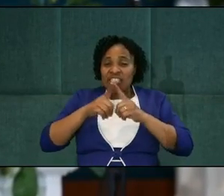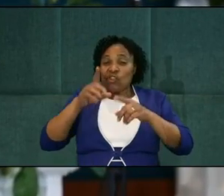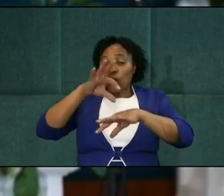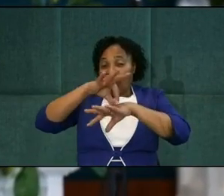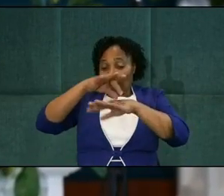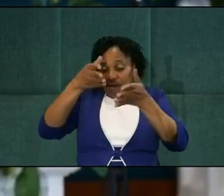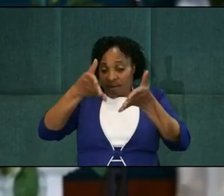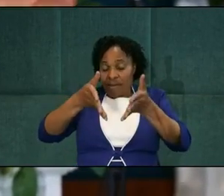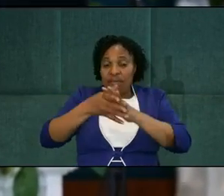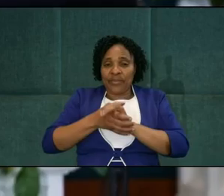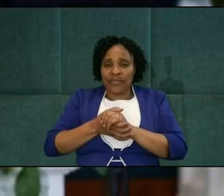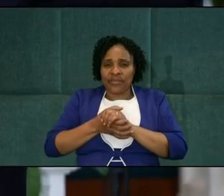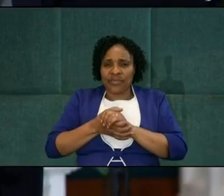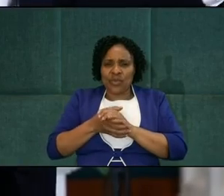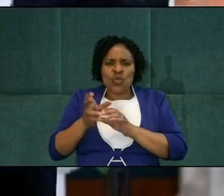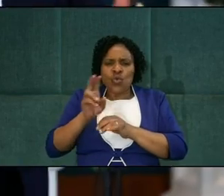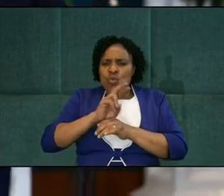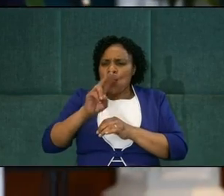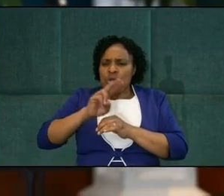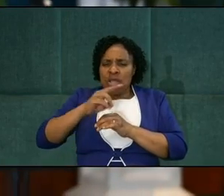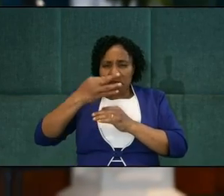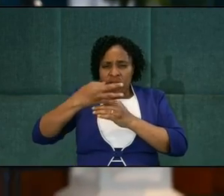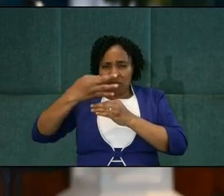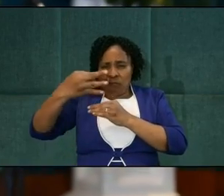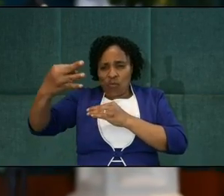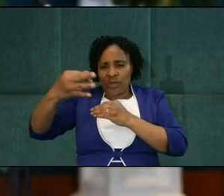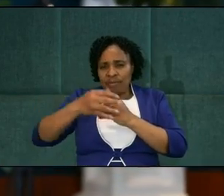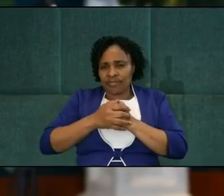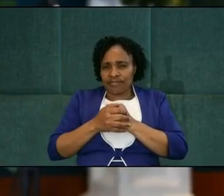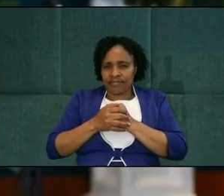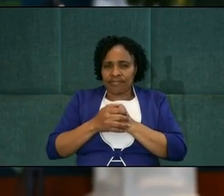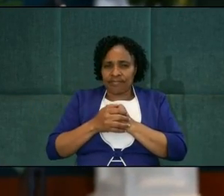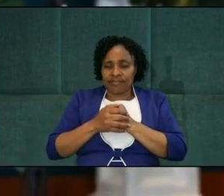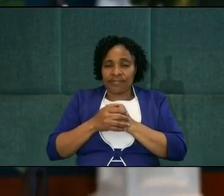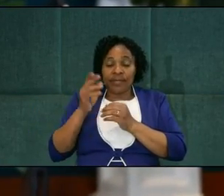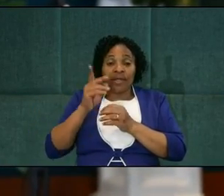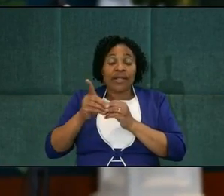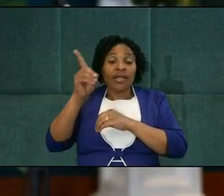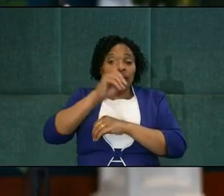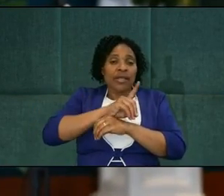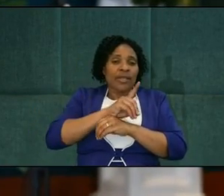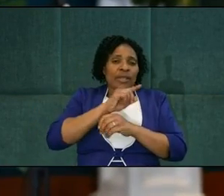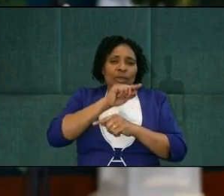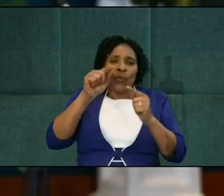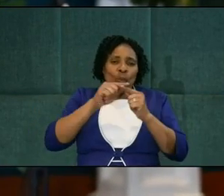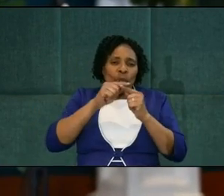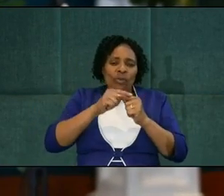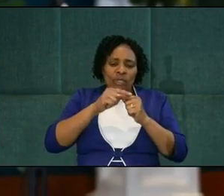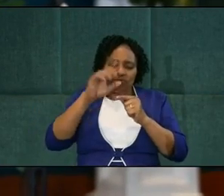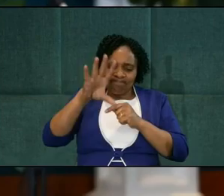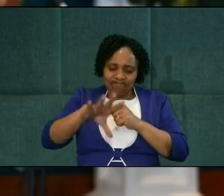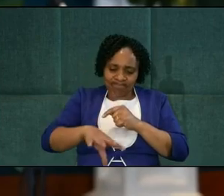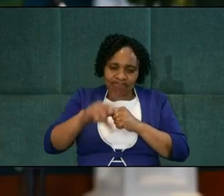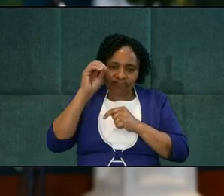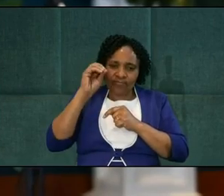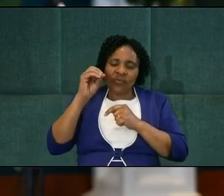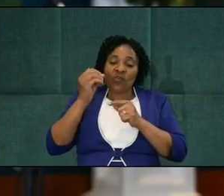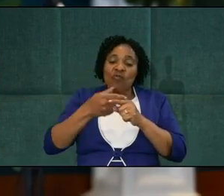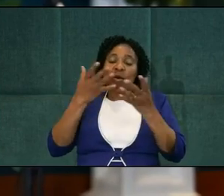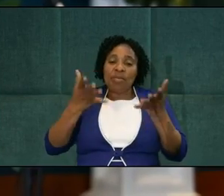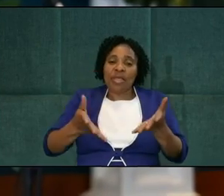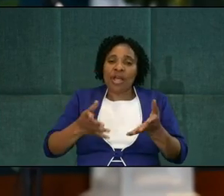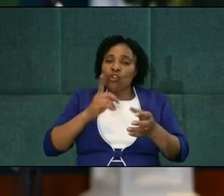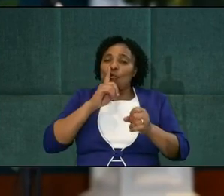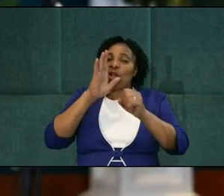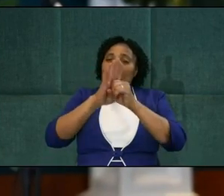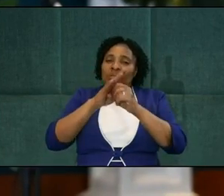Earth, looking for the day when we will be taken from here to the promised